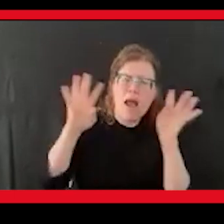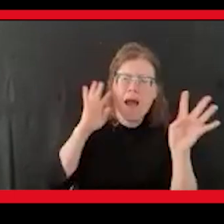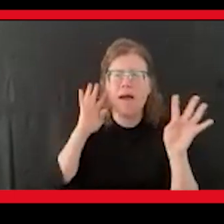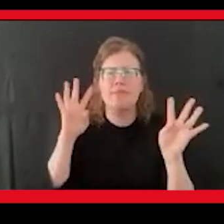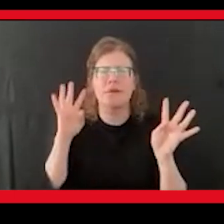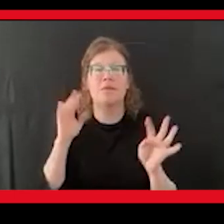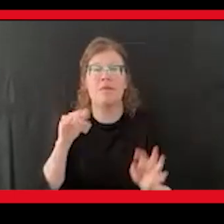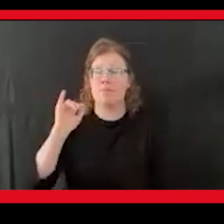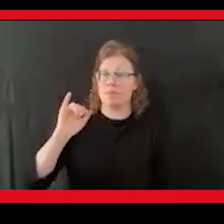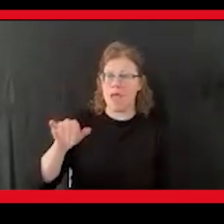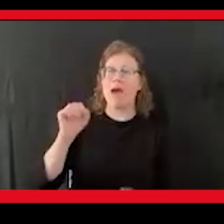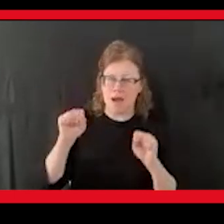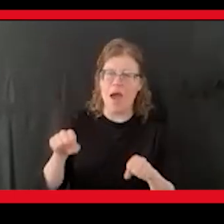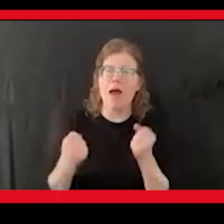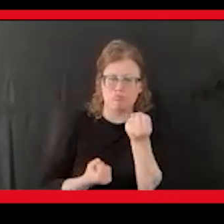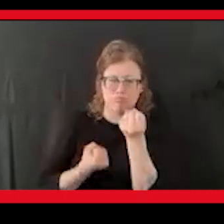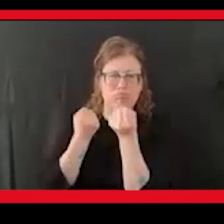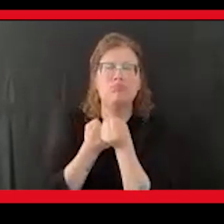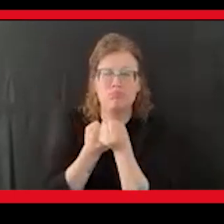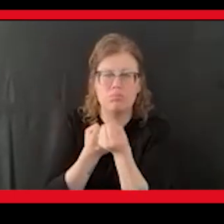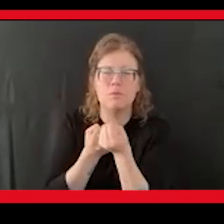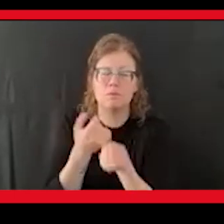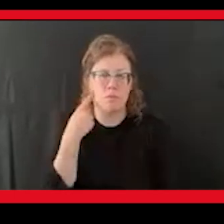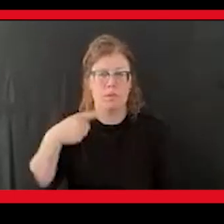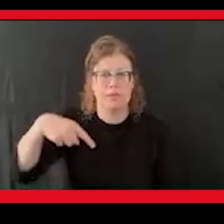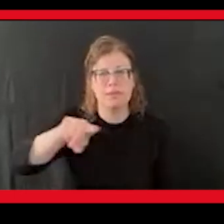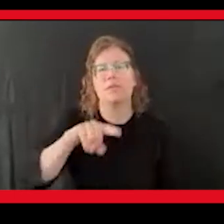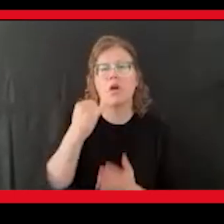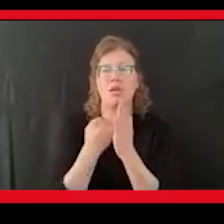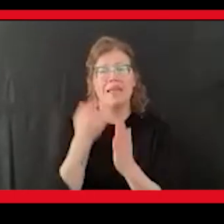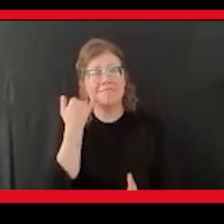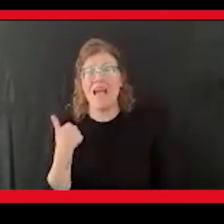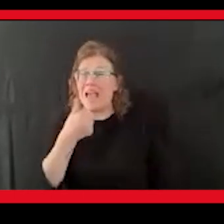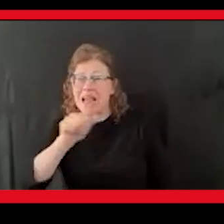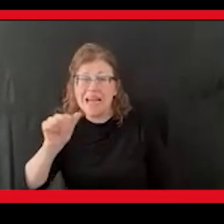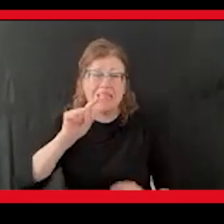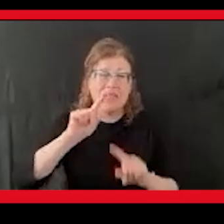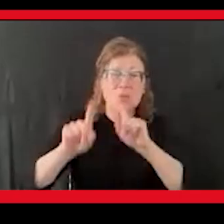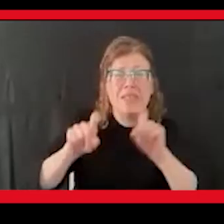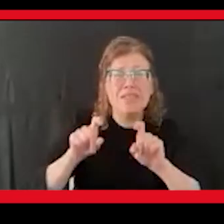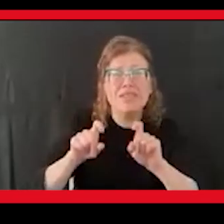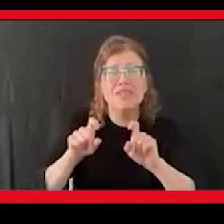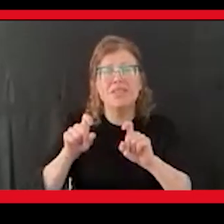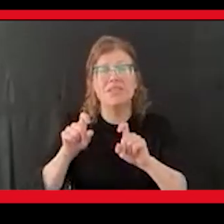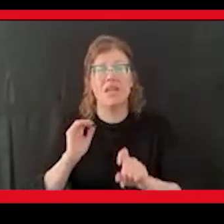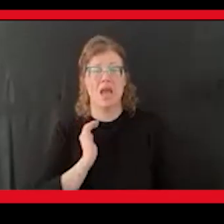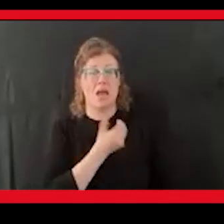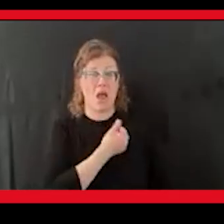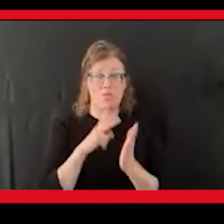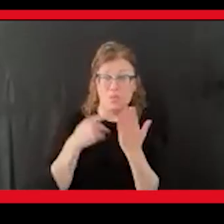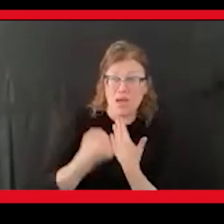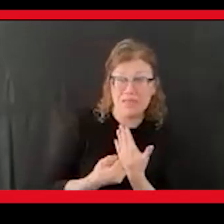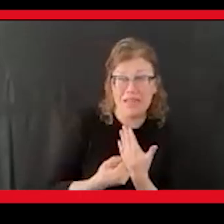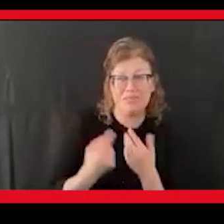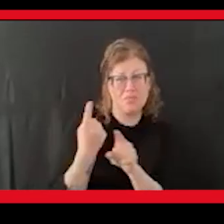or the activities within your project, we encourage you to please reach out to discuss with program staff in